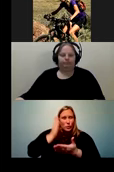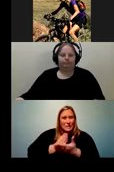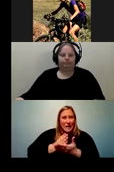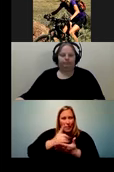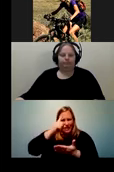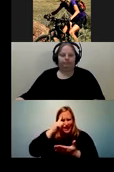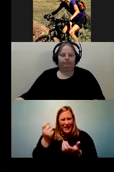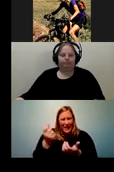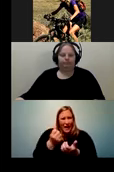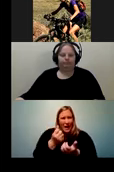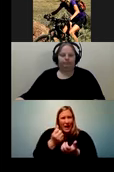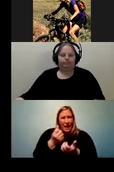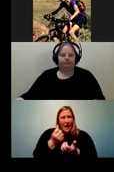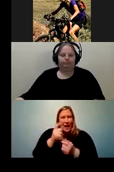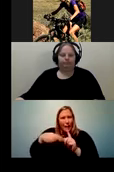step we took?